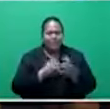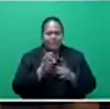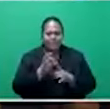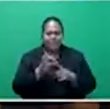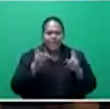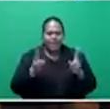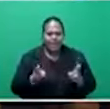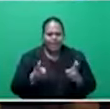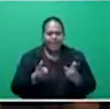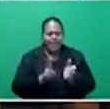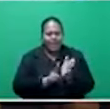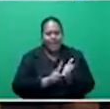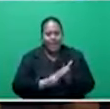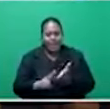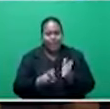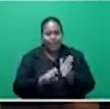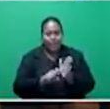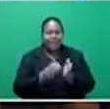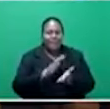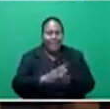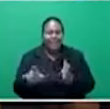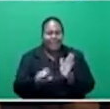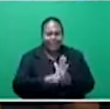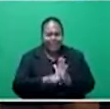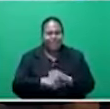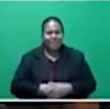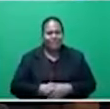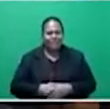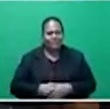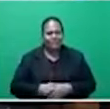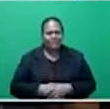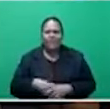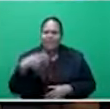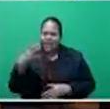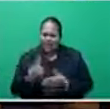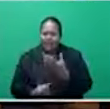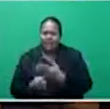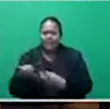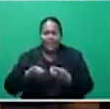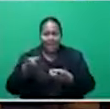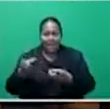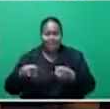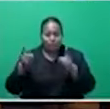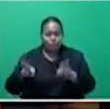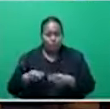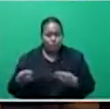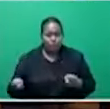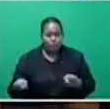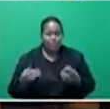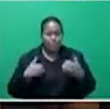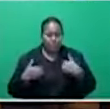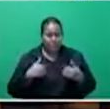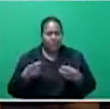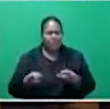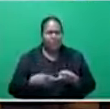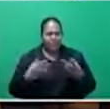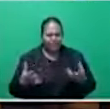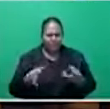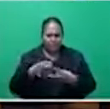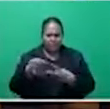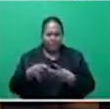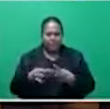bring to your attention on the actual abuse of office by Director of Human Resources USP. Recently, few selected staff, and she's got in brackets